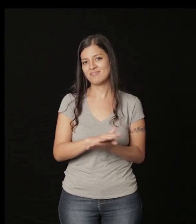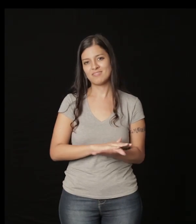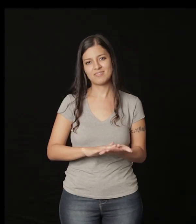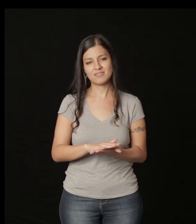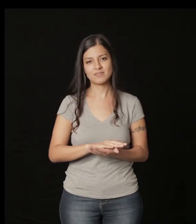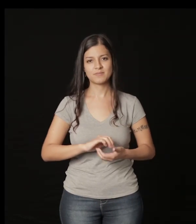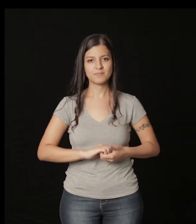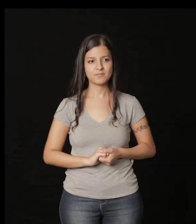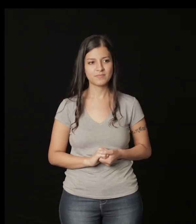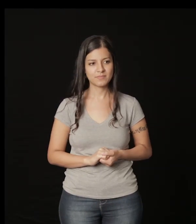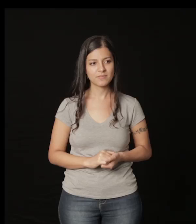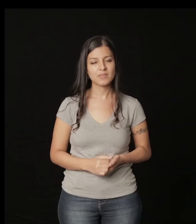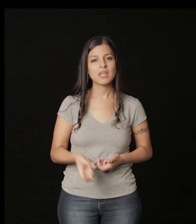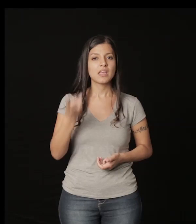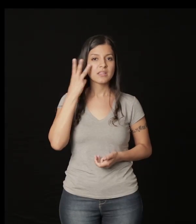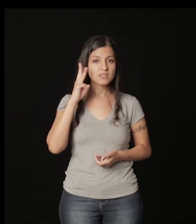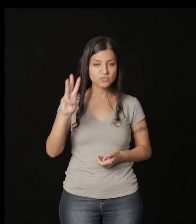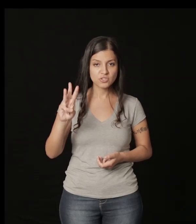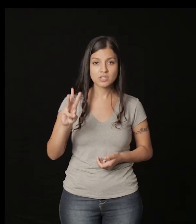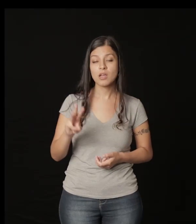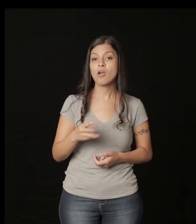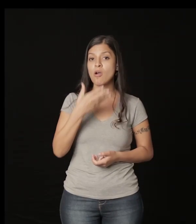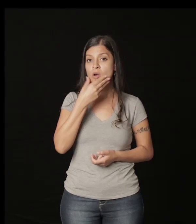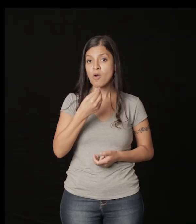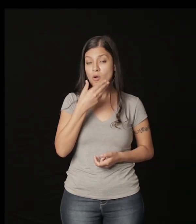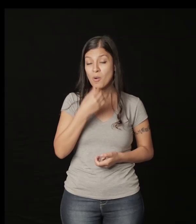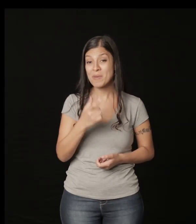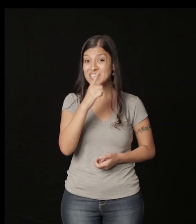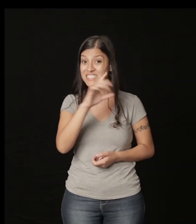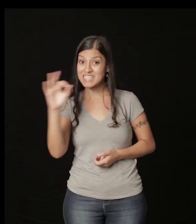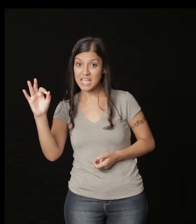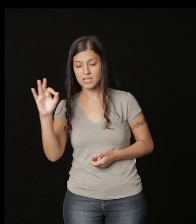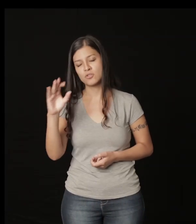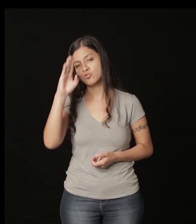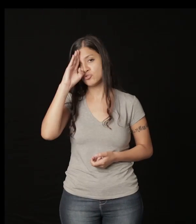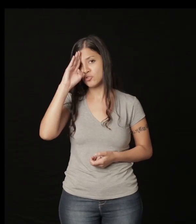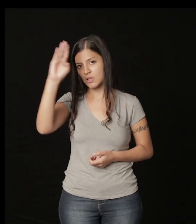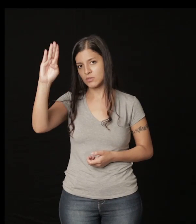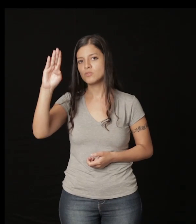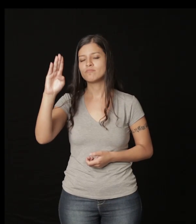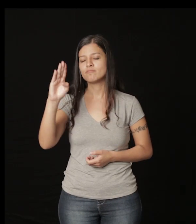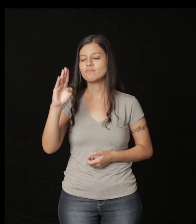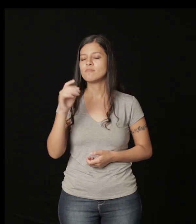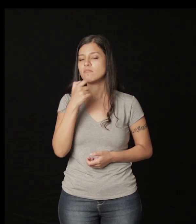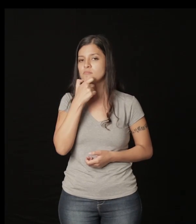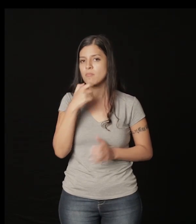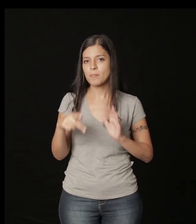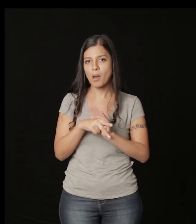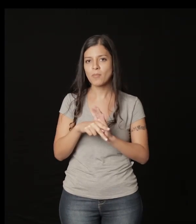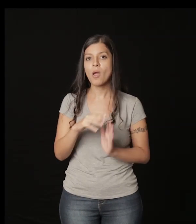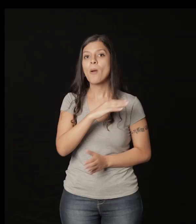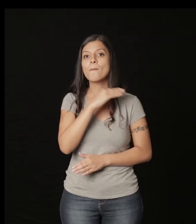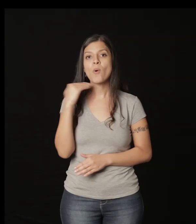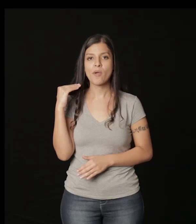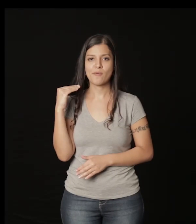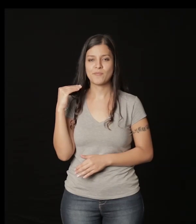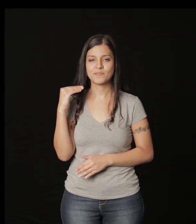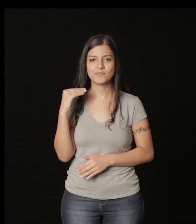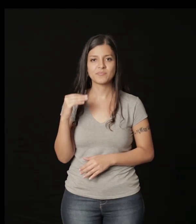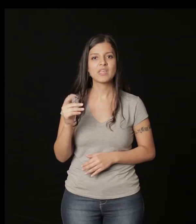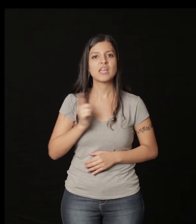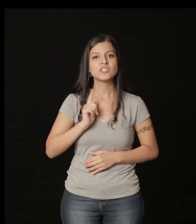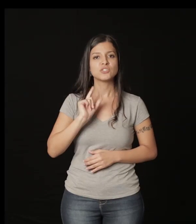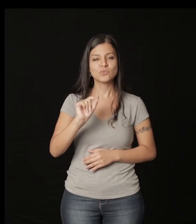On the third day, I think, the 100th British soldier was killed. And, you know, it was mayhem in the camp,